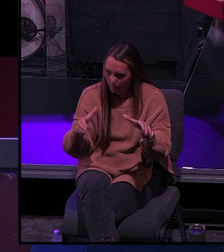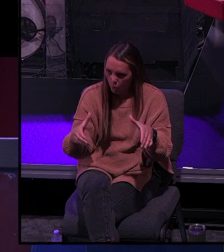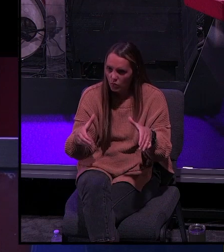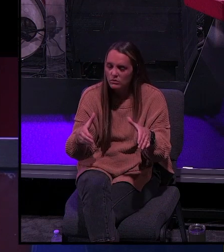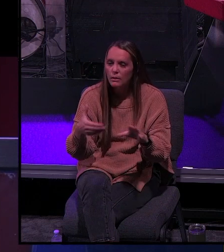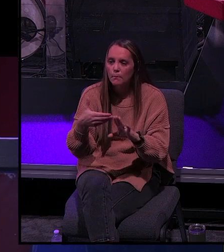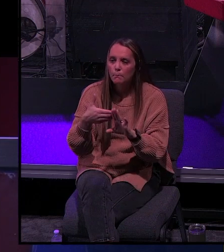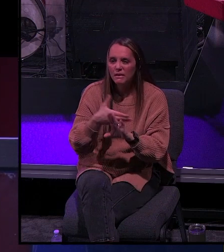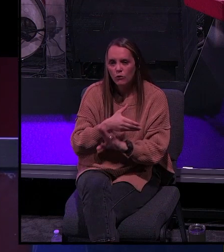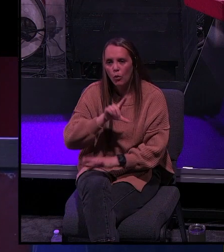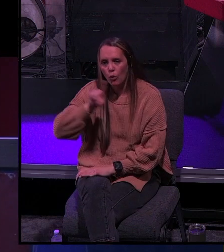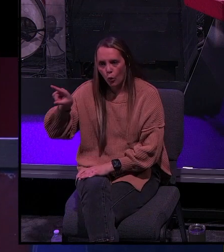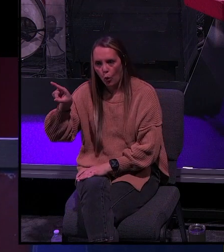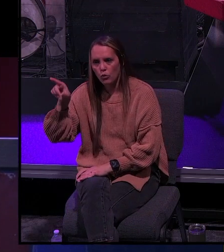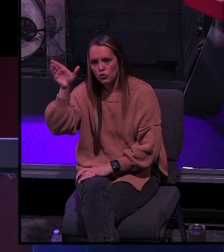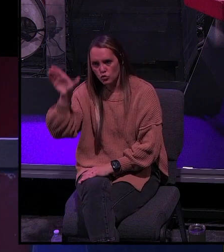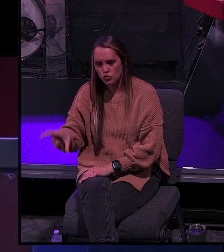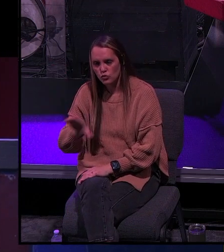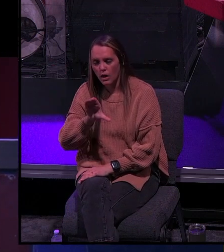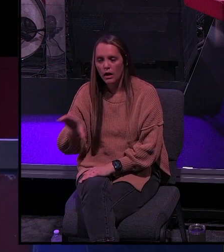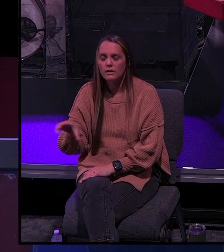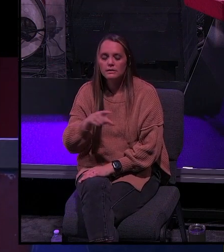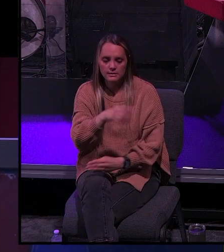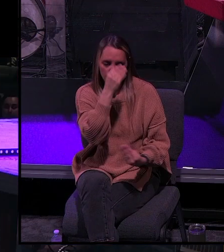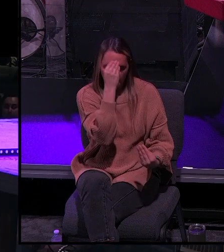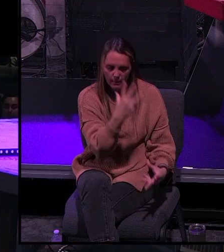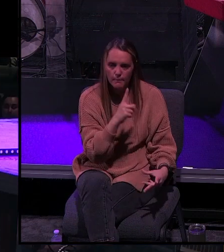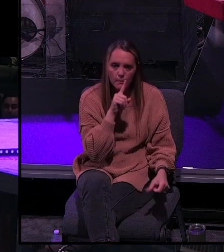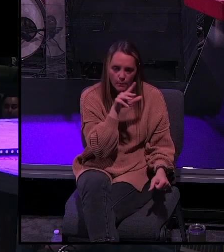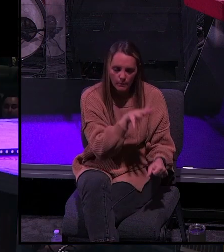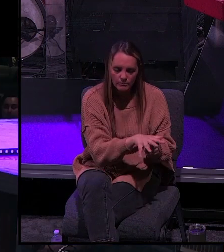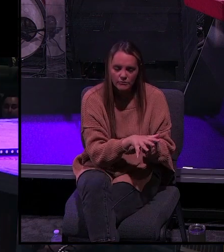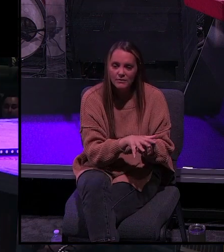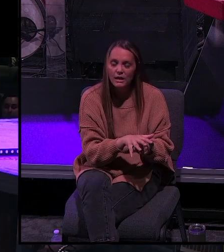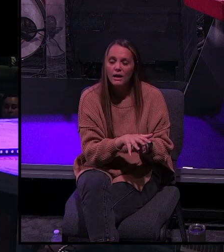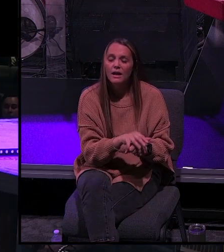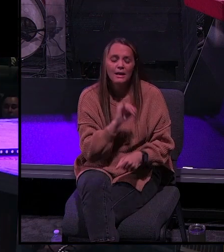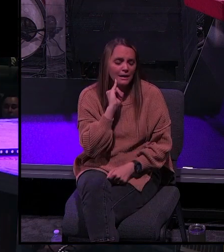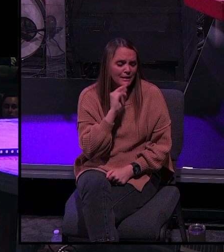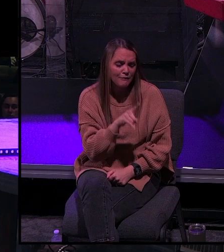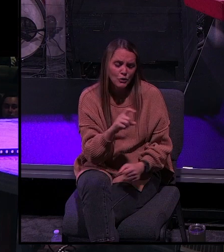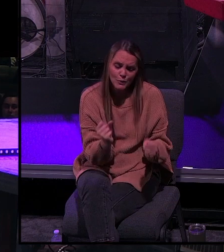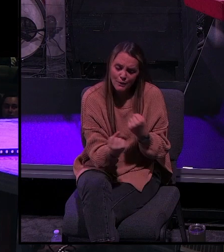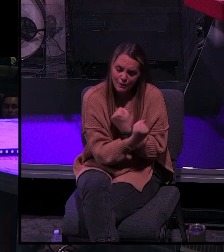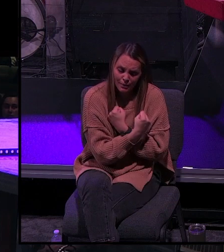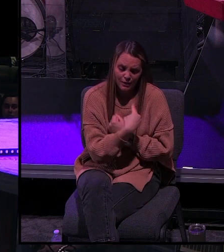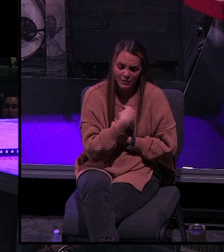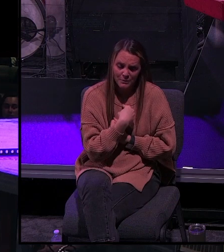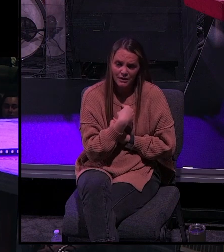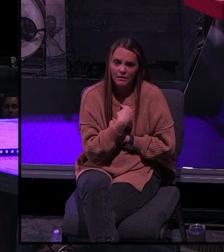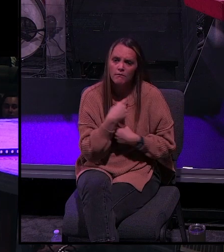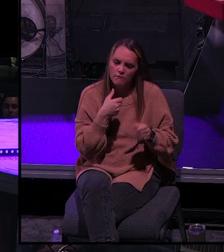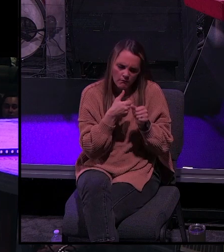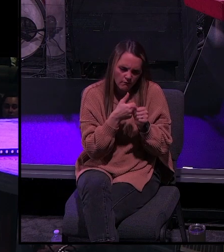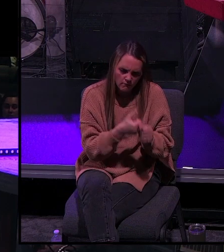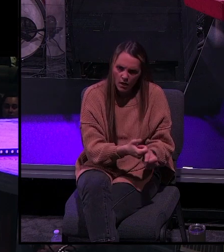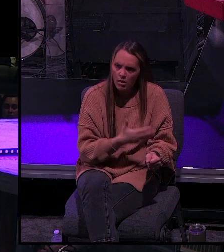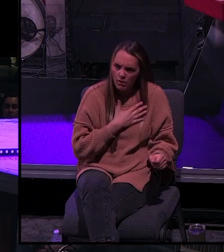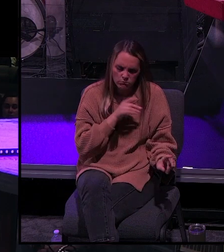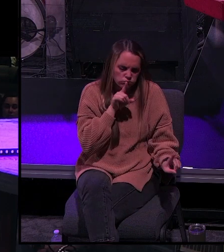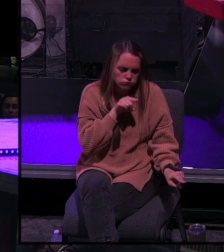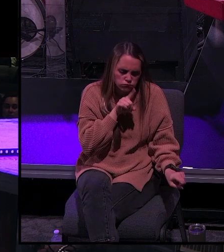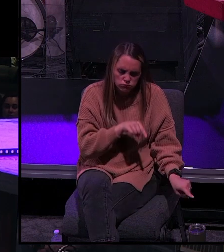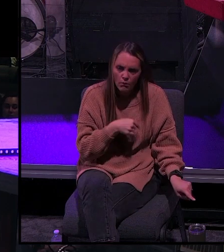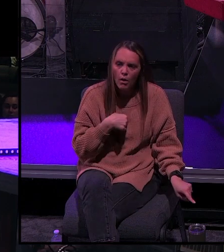a promise. This is what He says, verse 15. If you love me, obey my commandments, and I will ask the